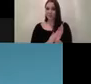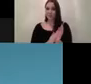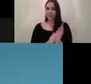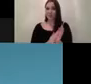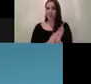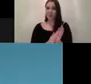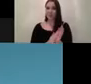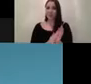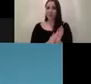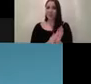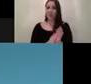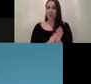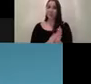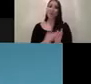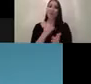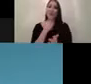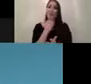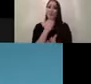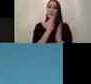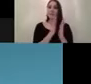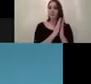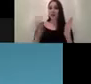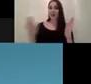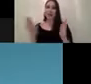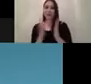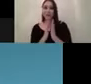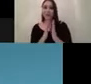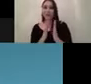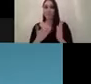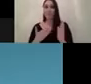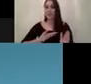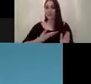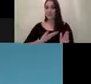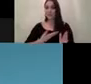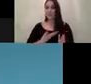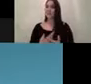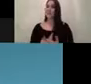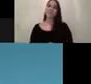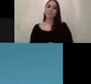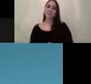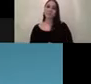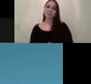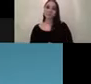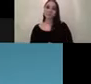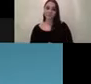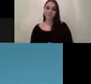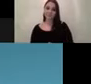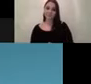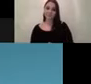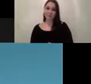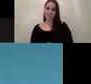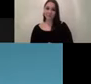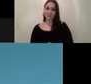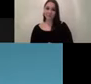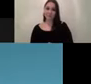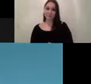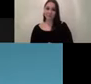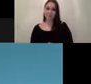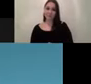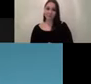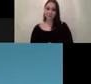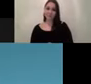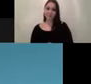And then with enough scale, you can actually create a profitable business out of it. The data part is quite tricky. So I'm quite sure that